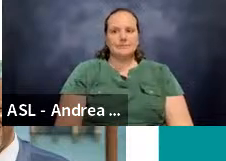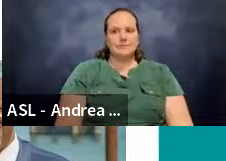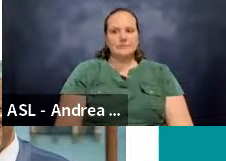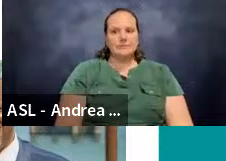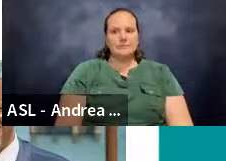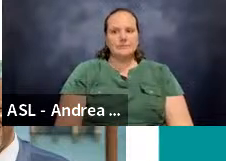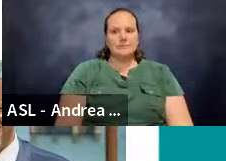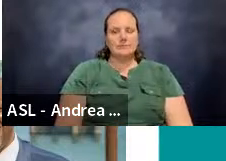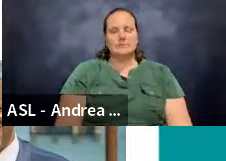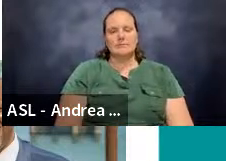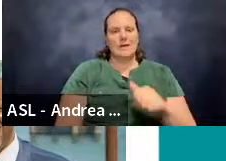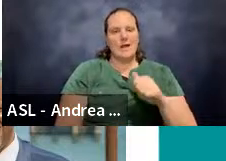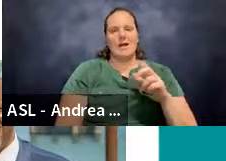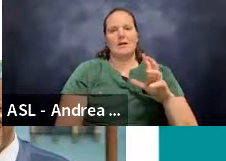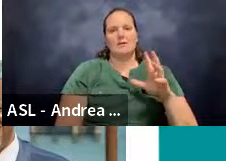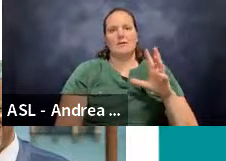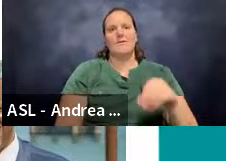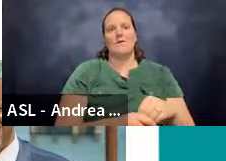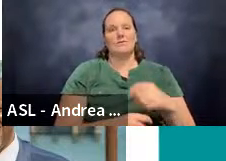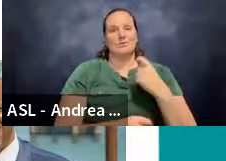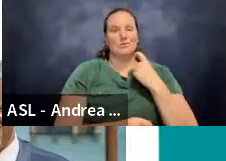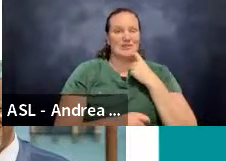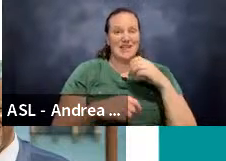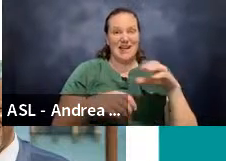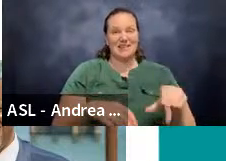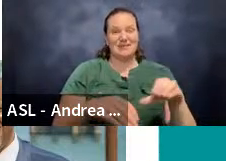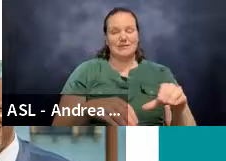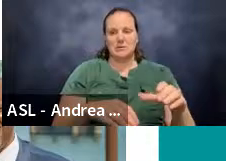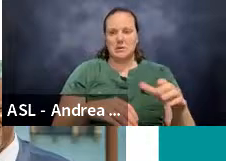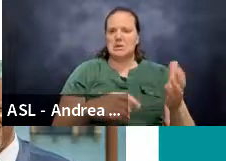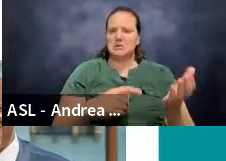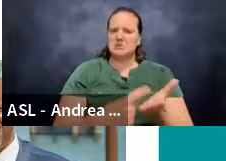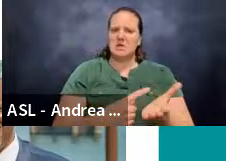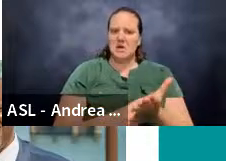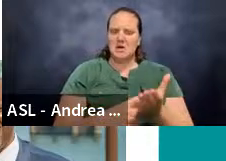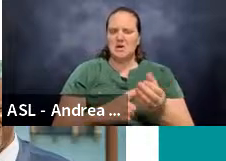instead of jumping into the recent activities right off the bat, let's talk about